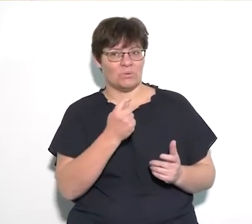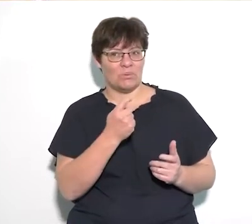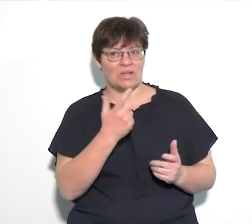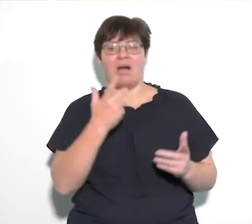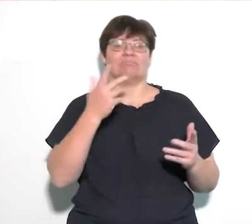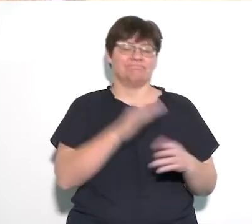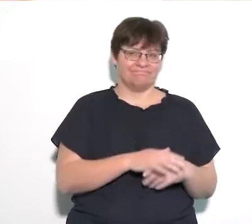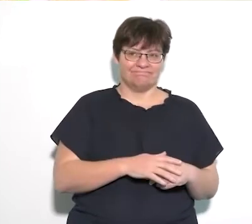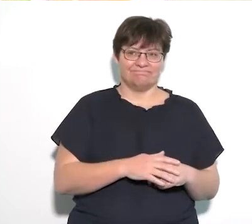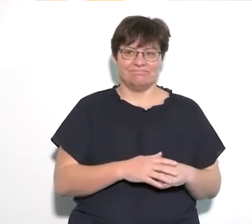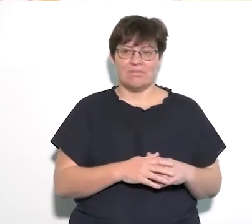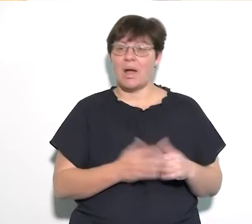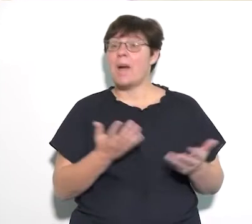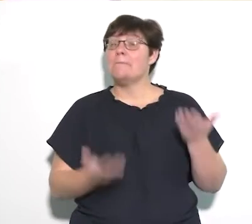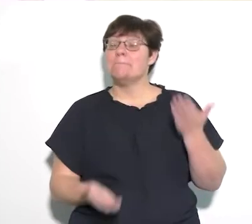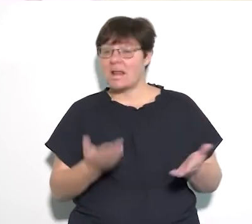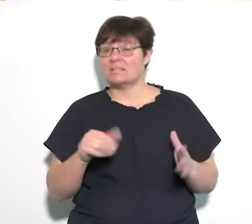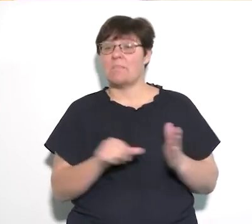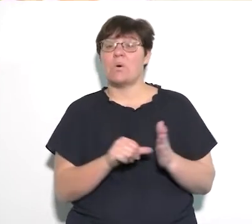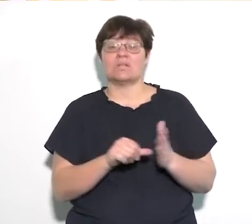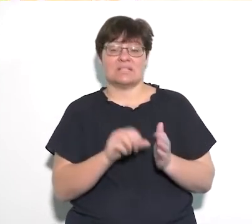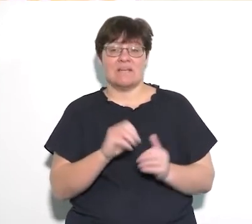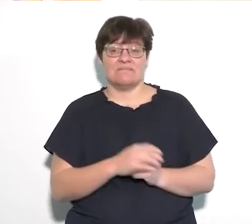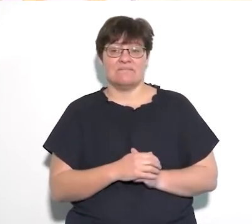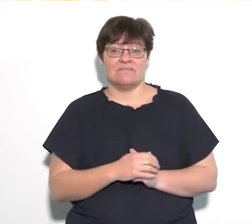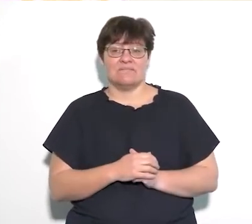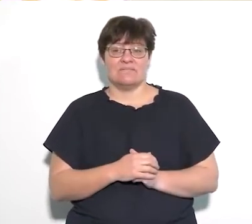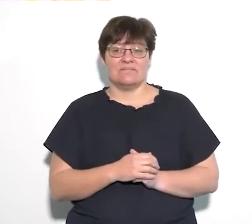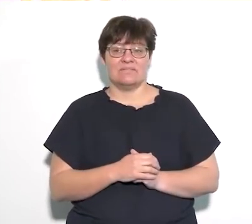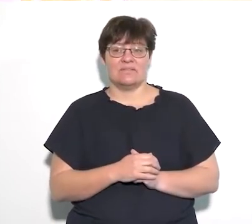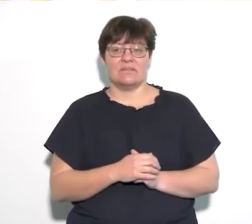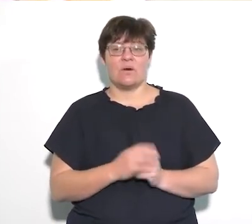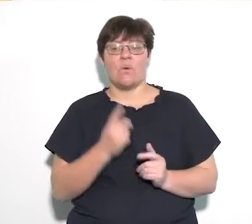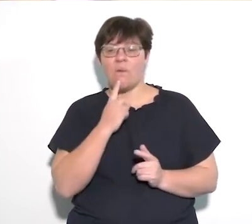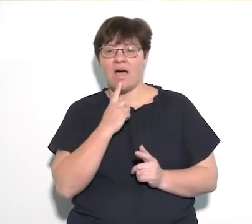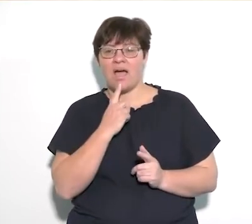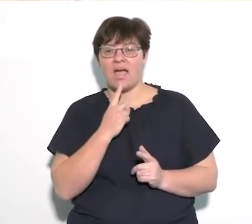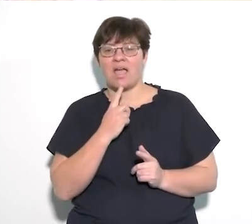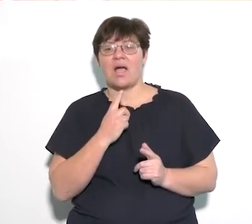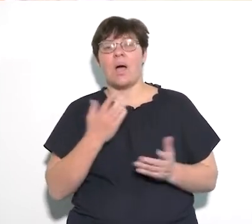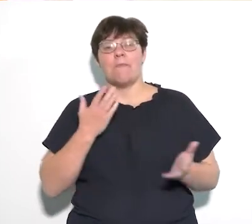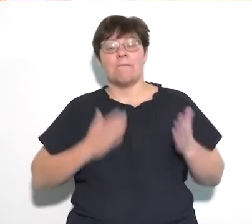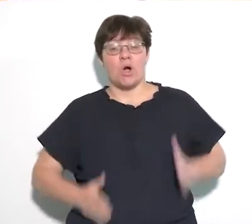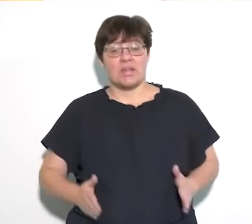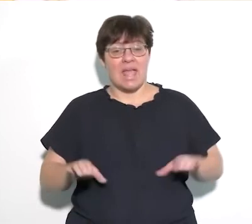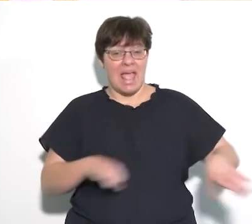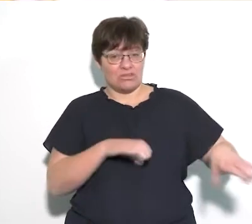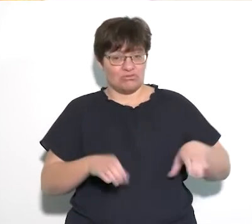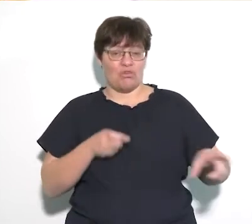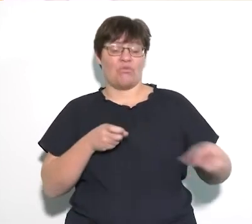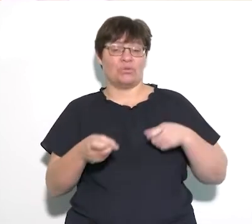Nearly. Balancing is very important as it helps control our body